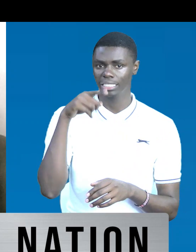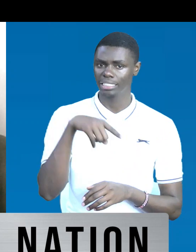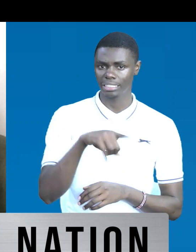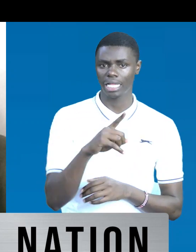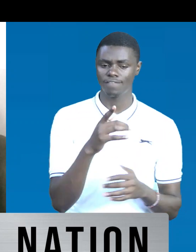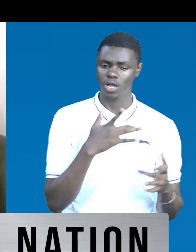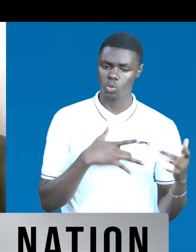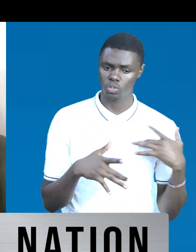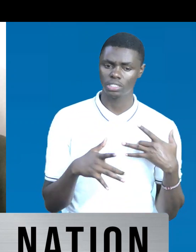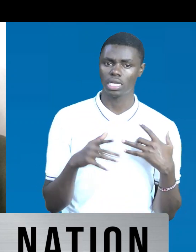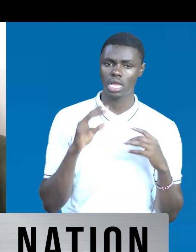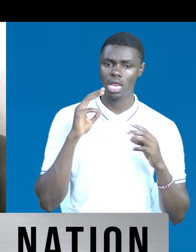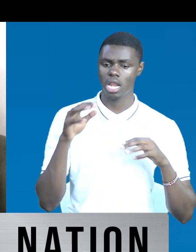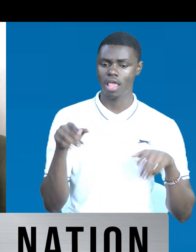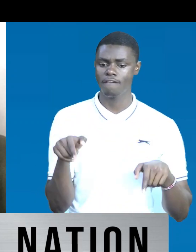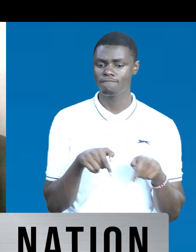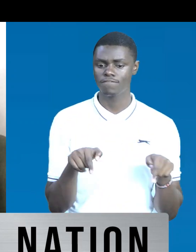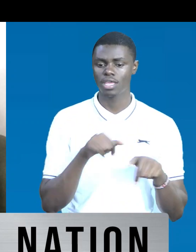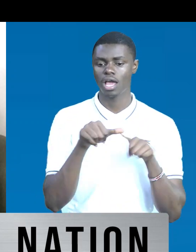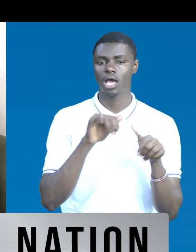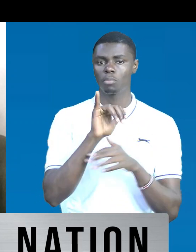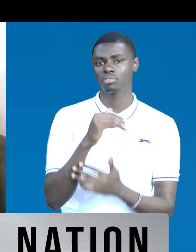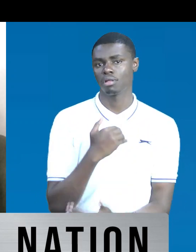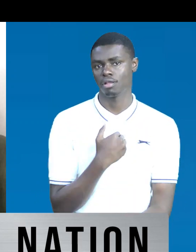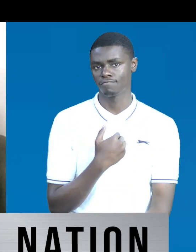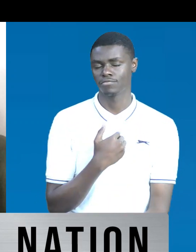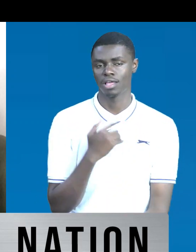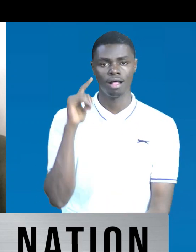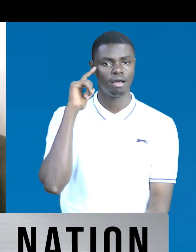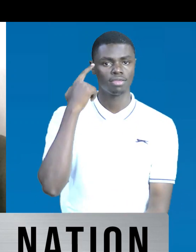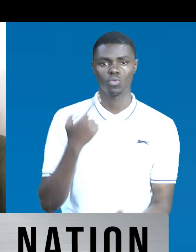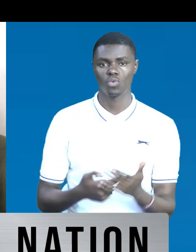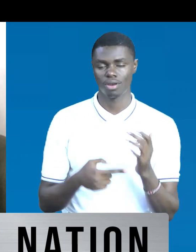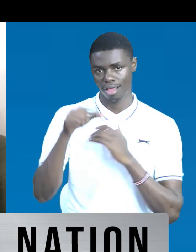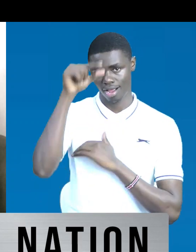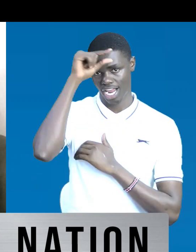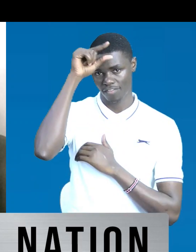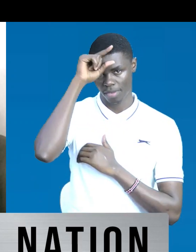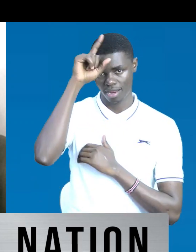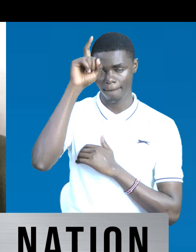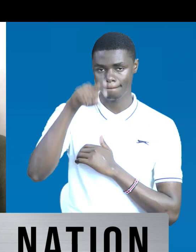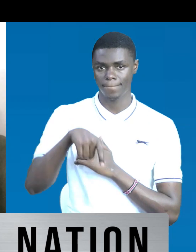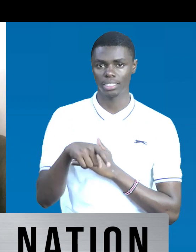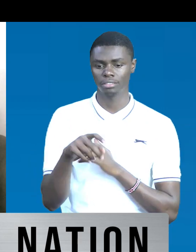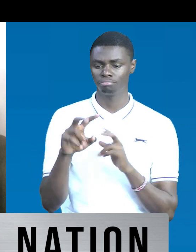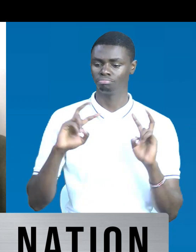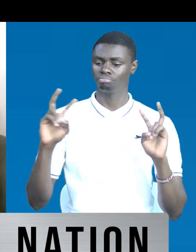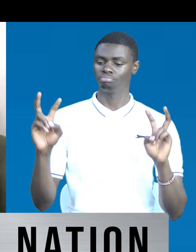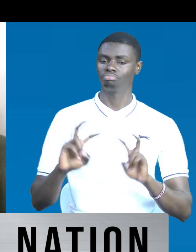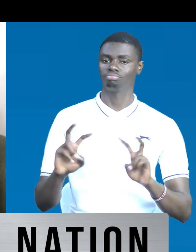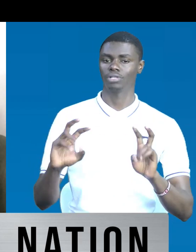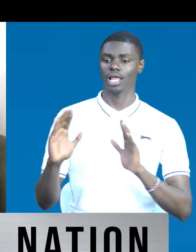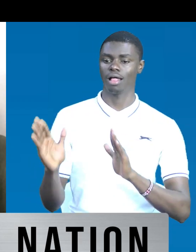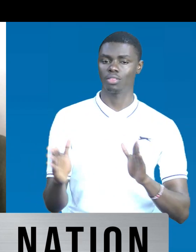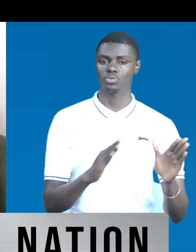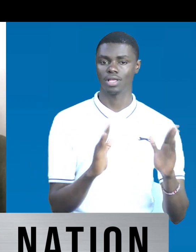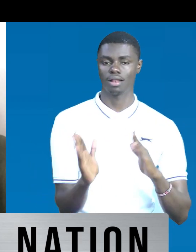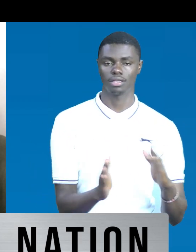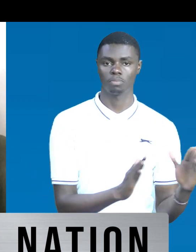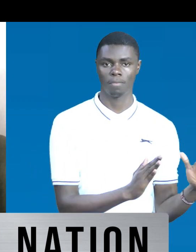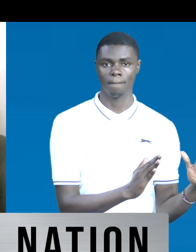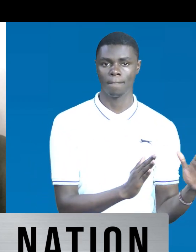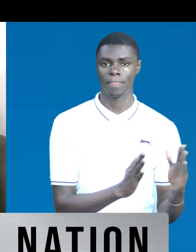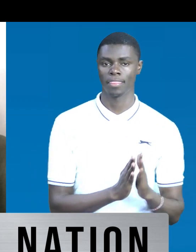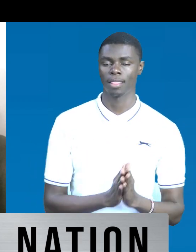serious concerns and fears about this. And I think the government should really relook at this arrangement and